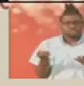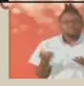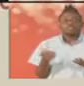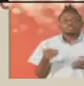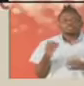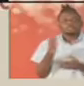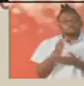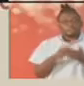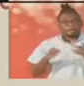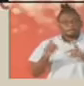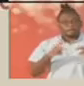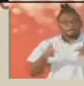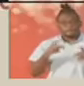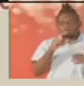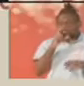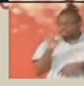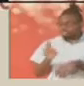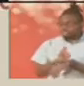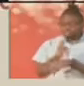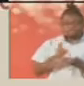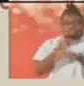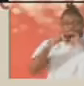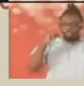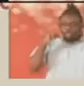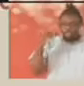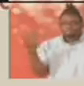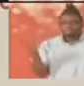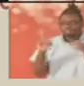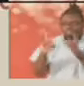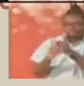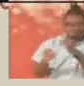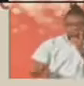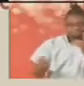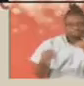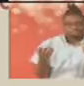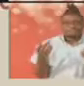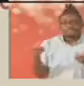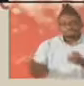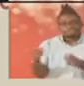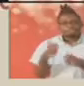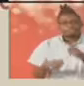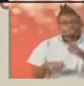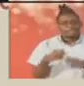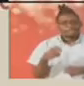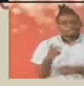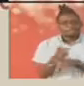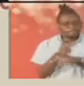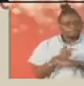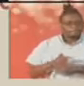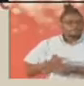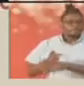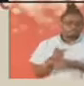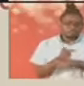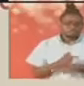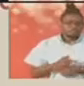mask and not watching the distance. So of course that's another issue we need to be careful with so that we can look to reducing our figures and not having